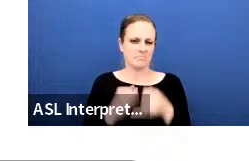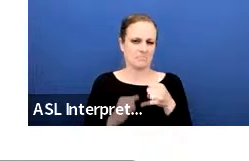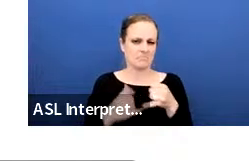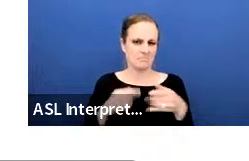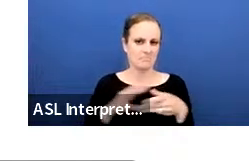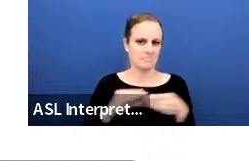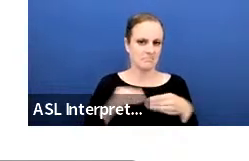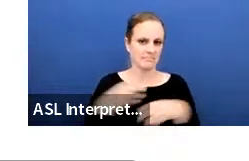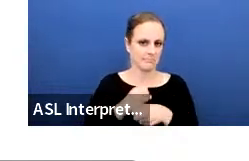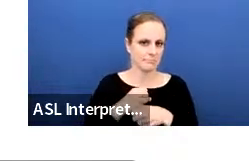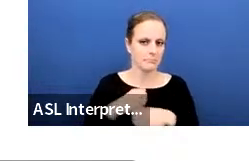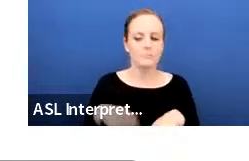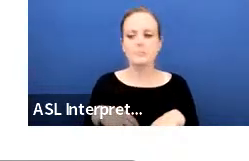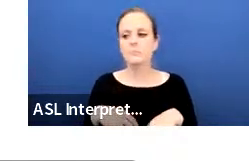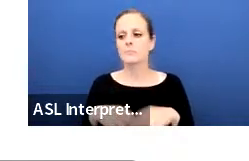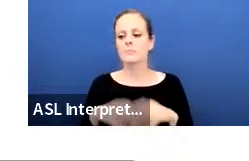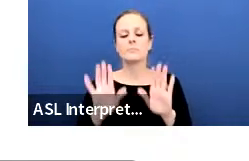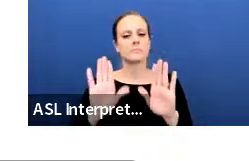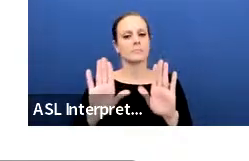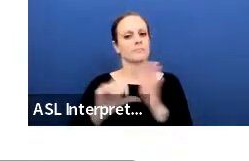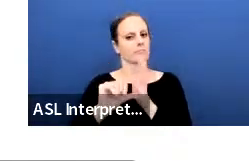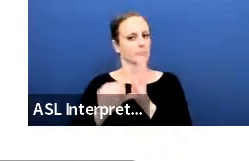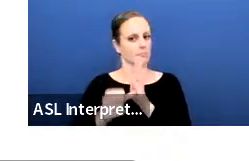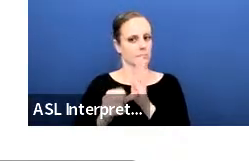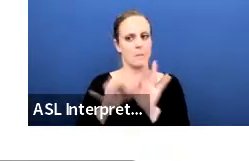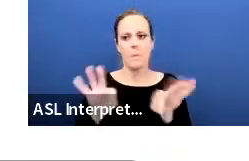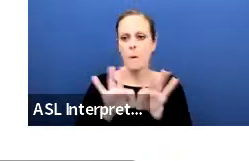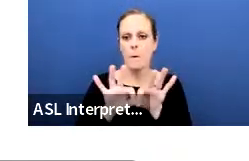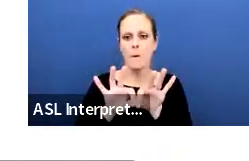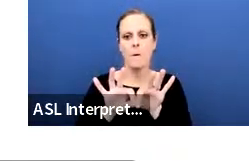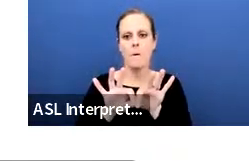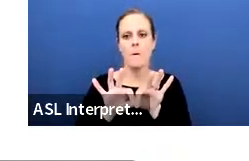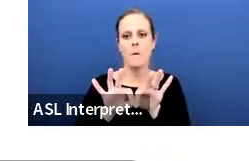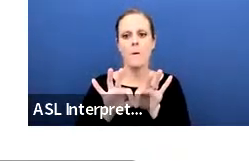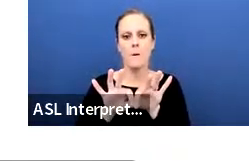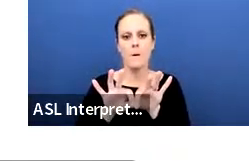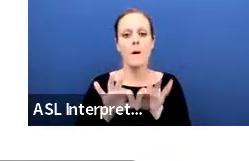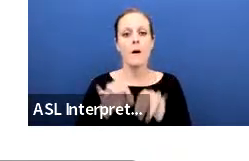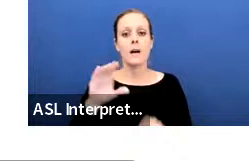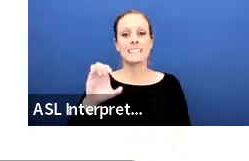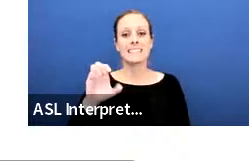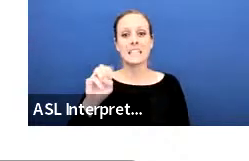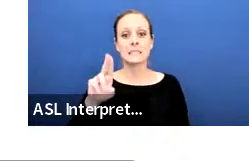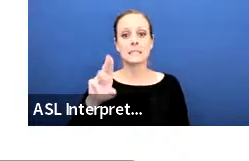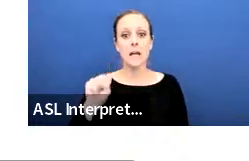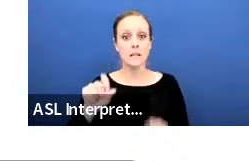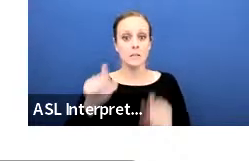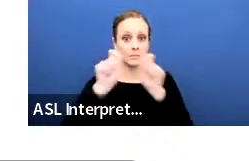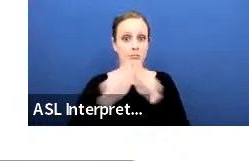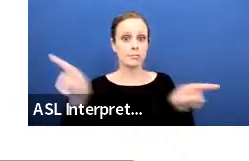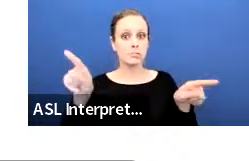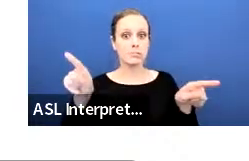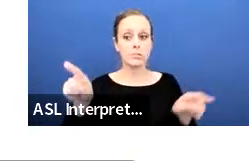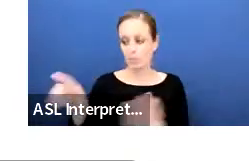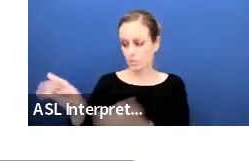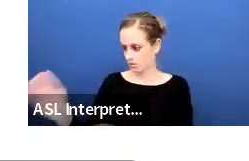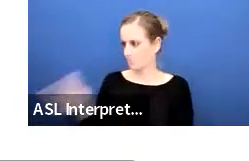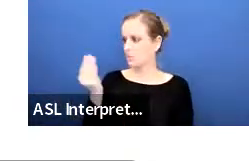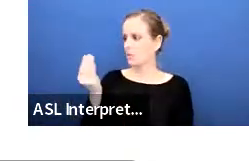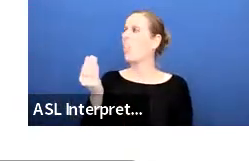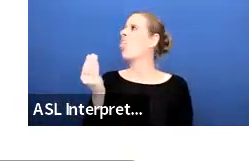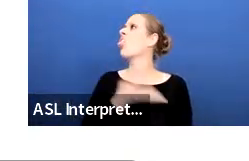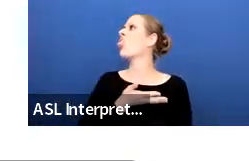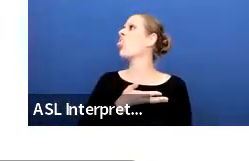It's super important that you answer the census. It's super important that you